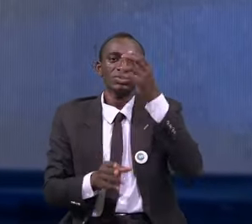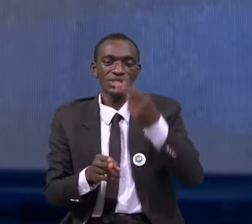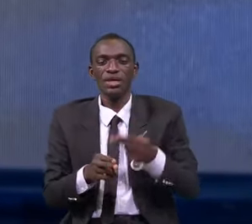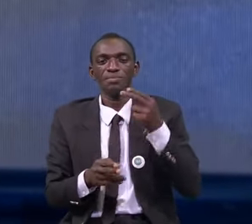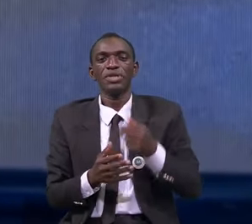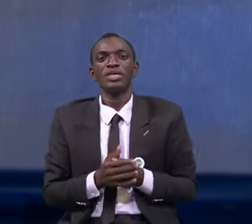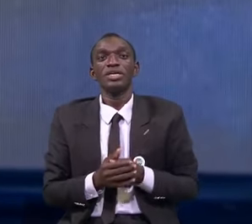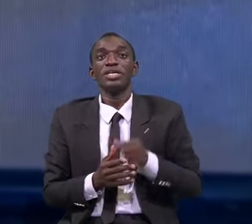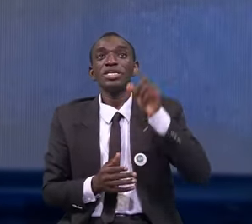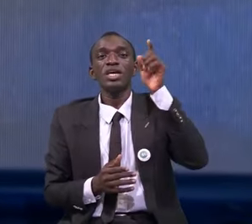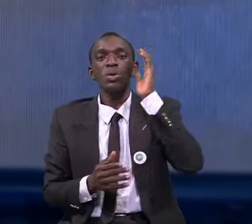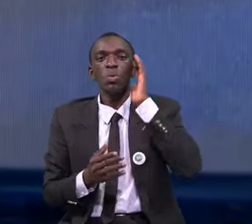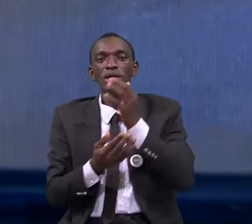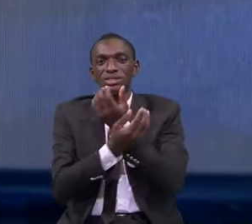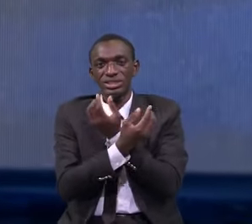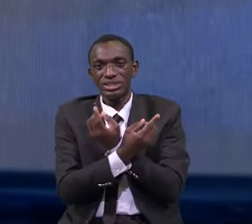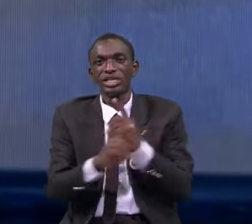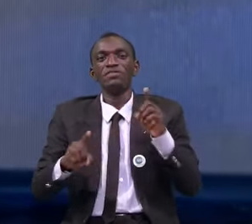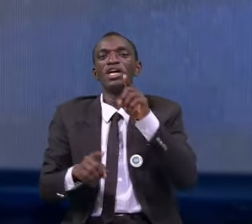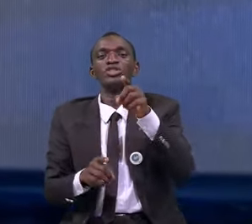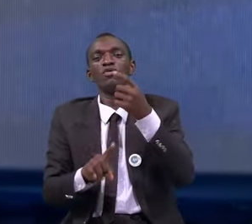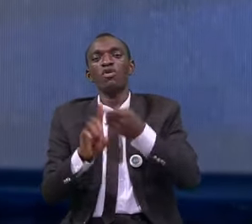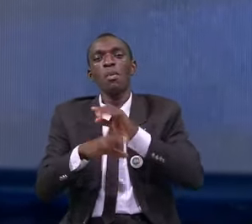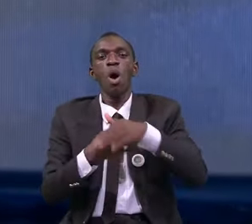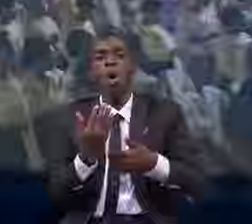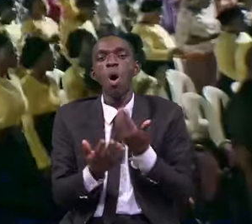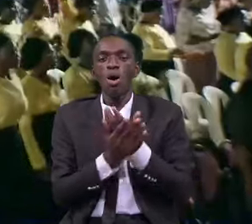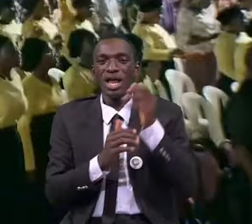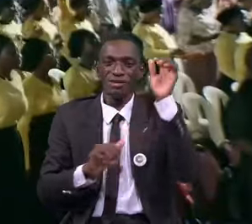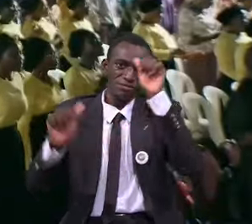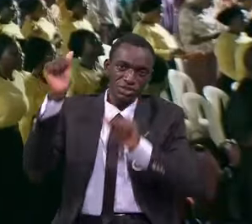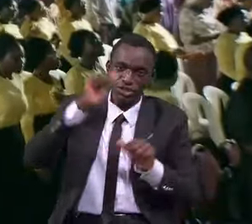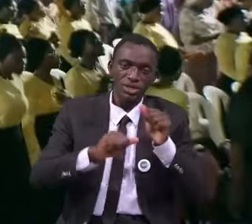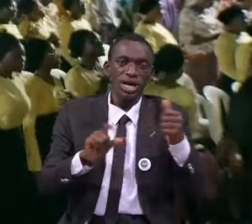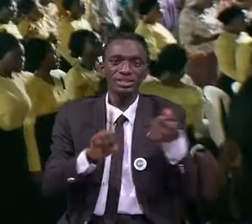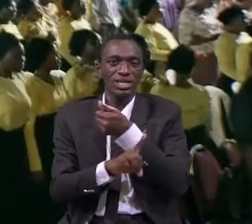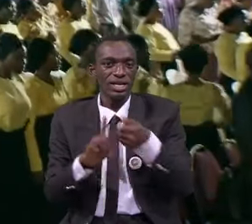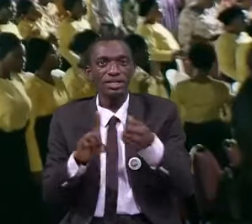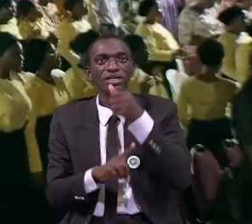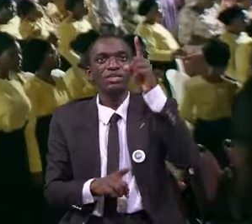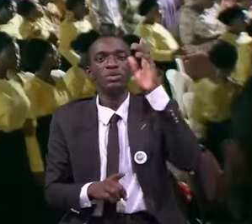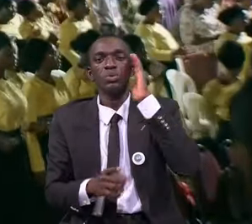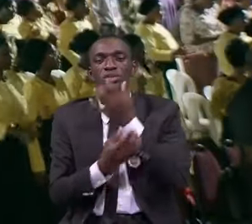He will deliver you from every affliction and every attack.